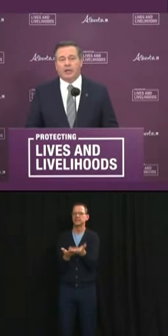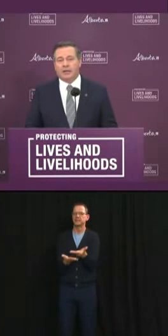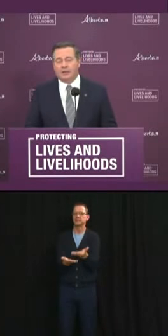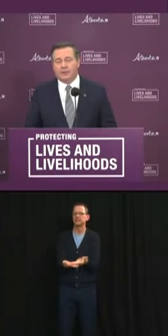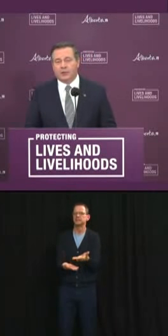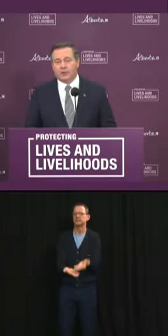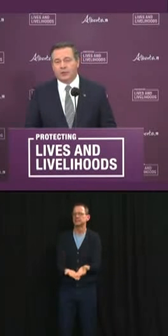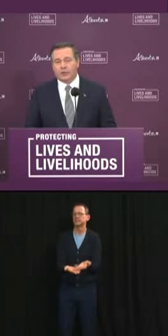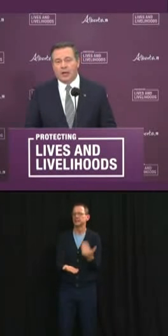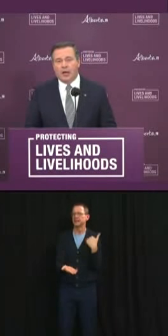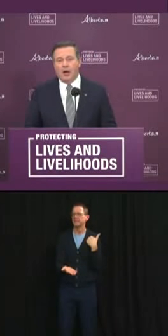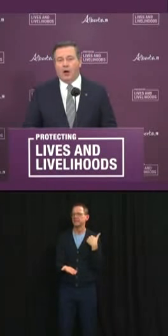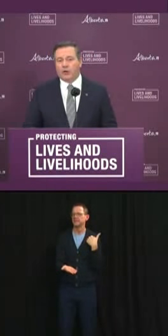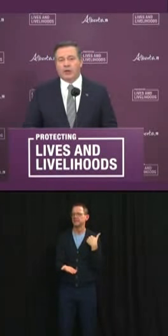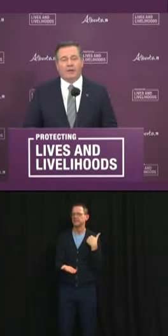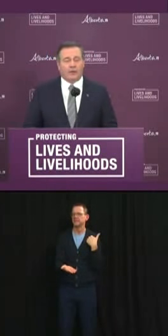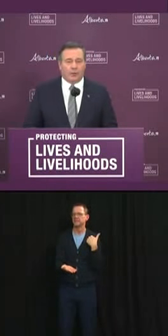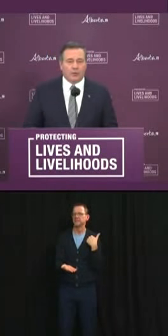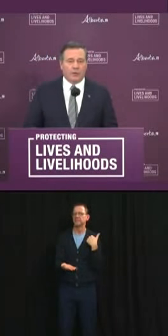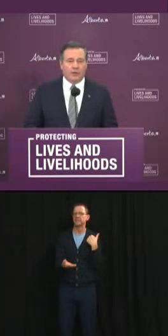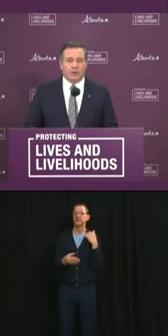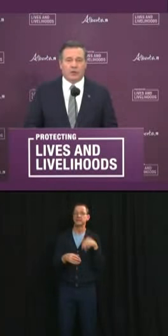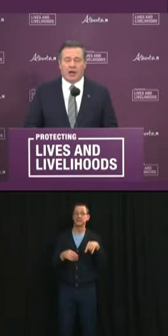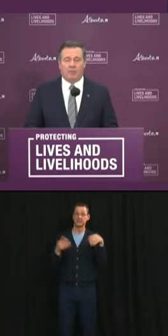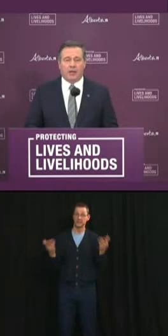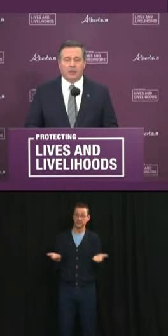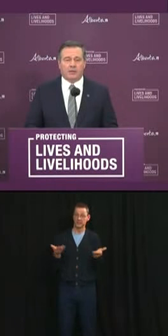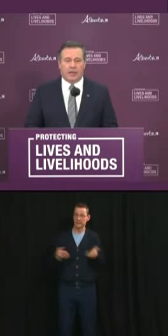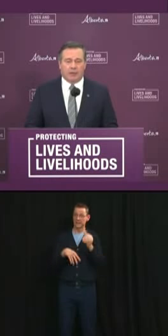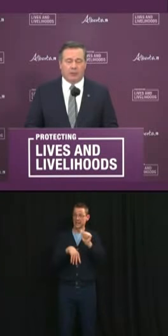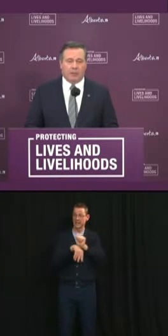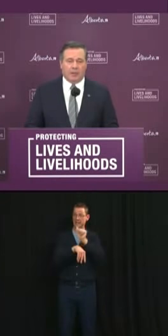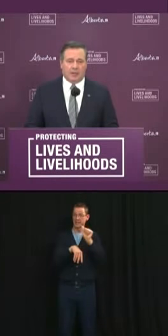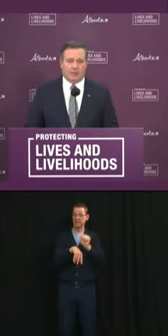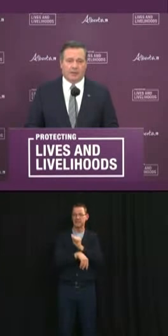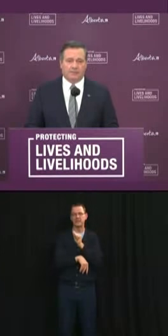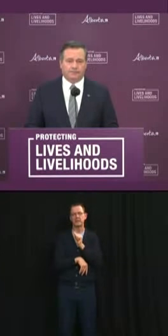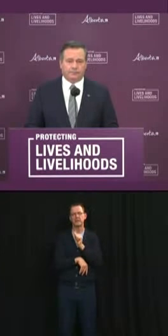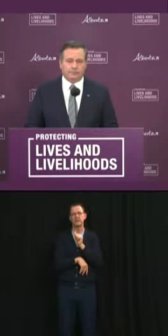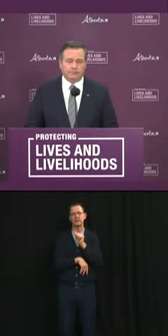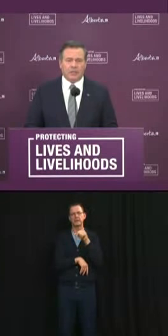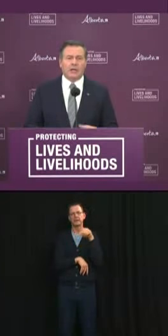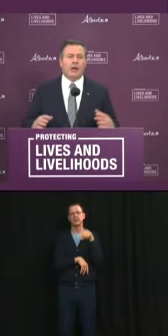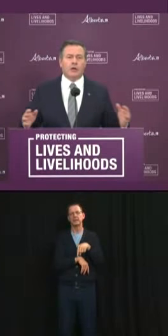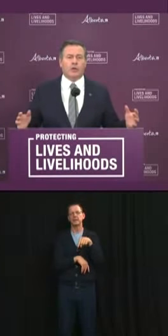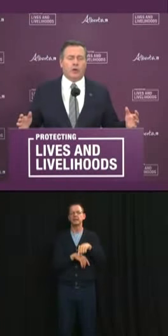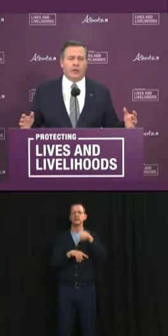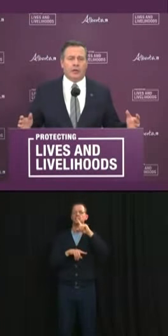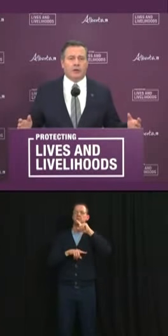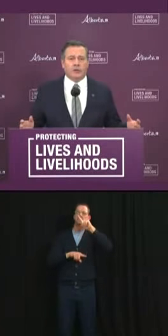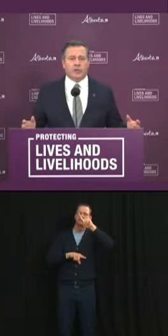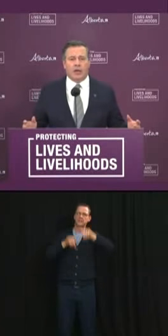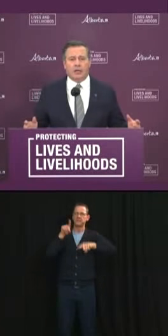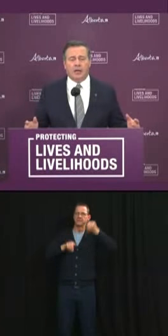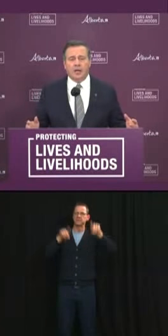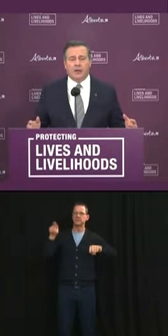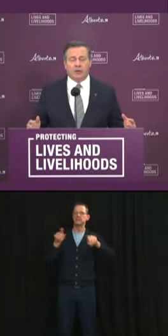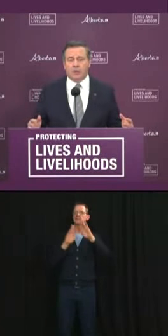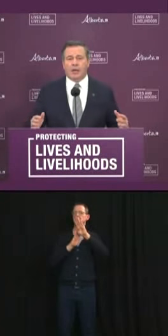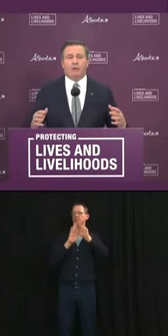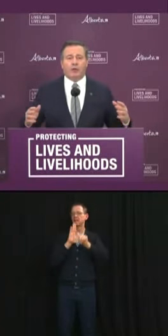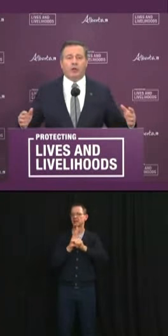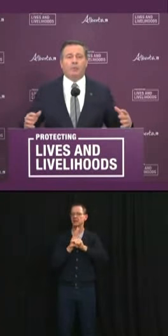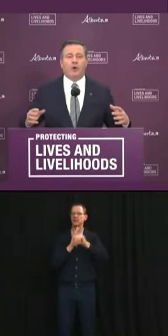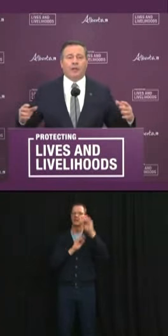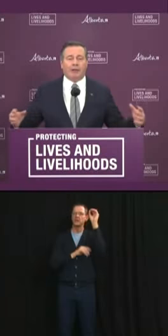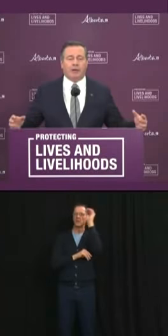Albertans' elected officials also have diverse views on how best to handle the pandemic. And I also know that in our society, there has